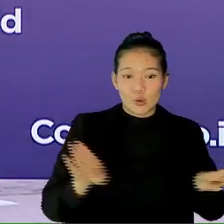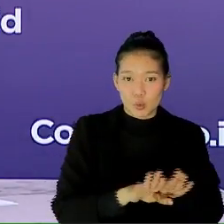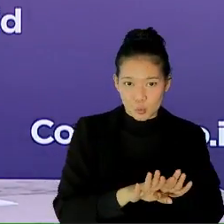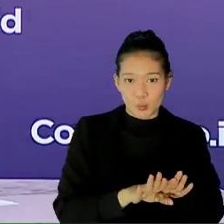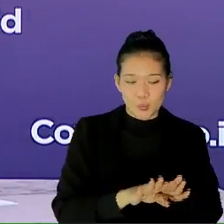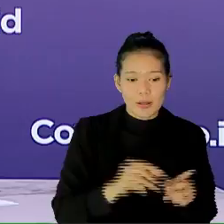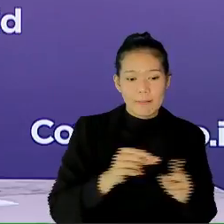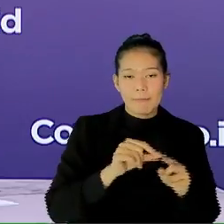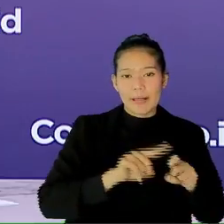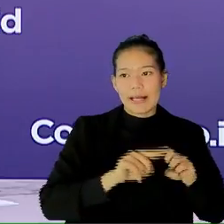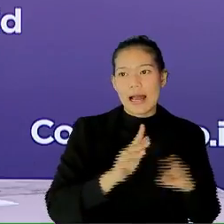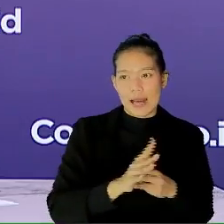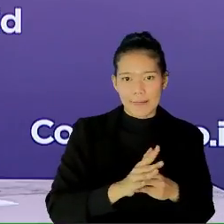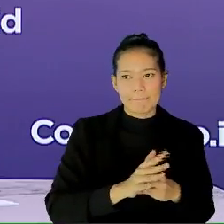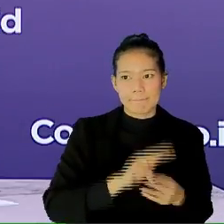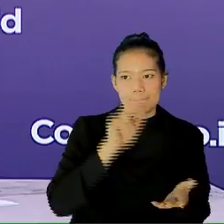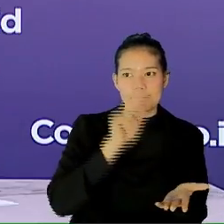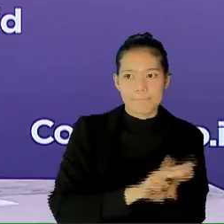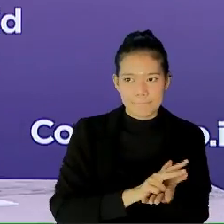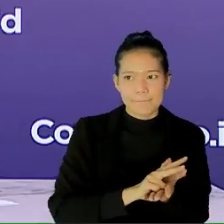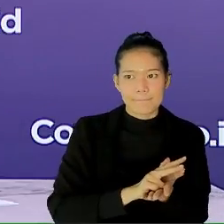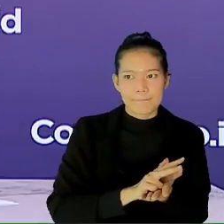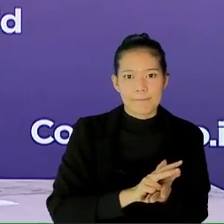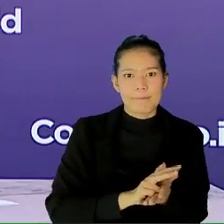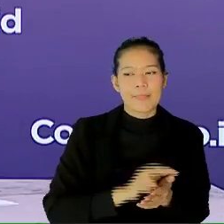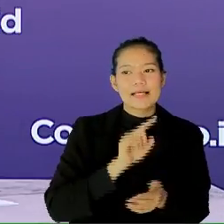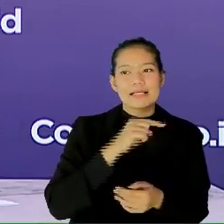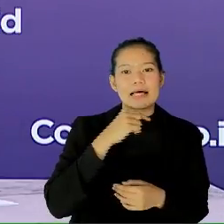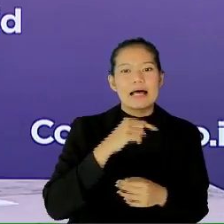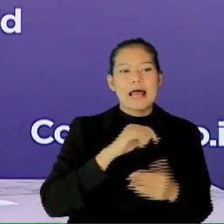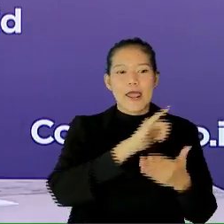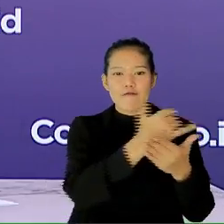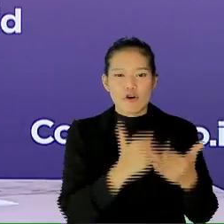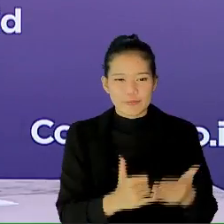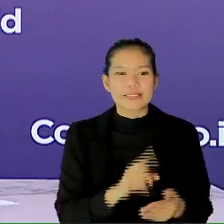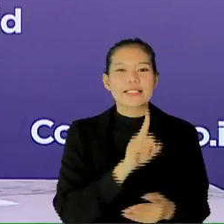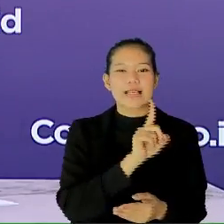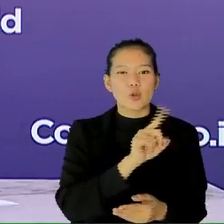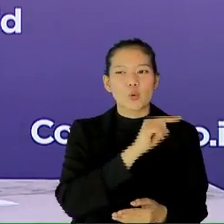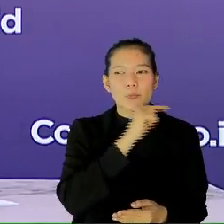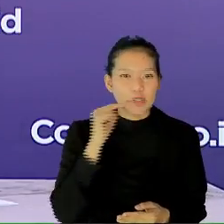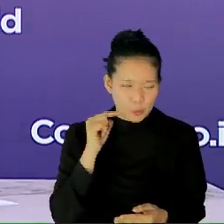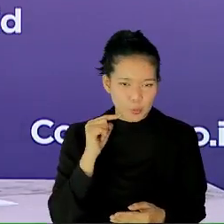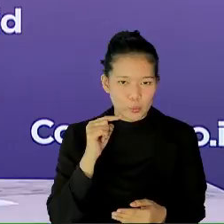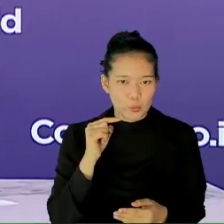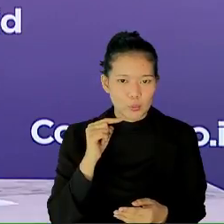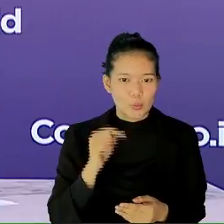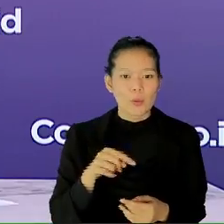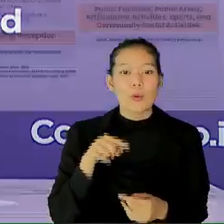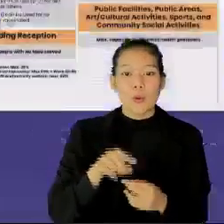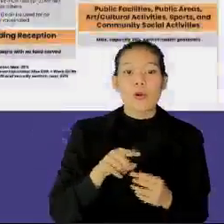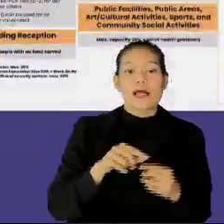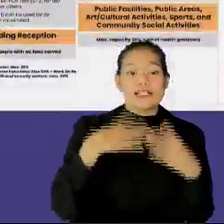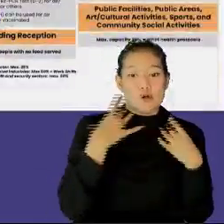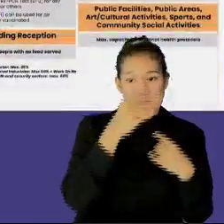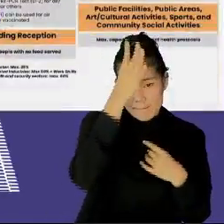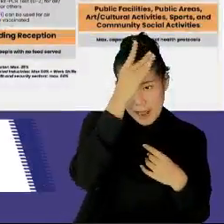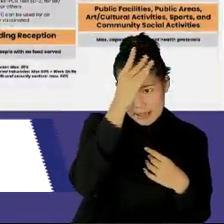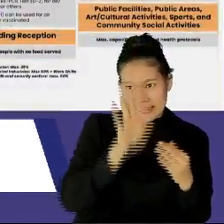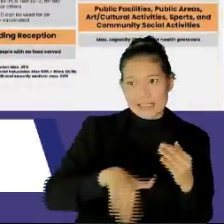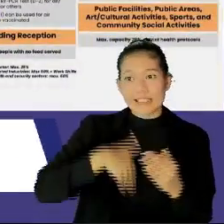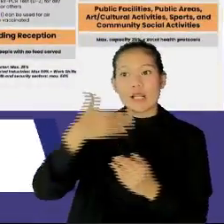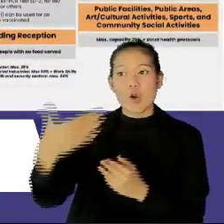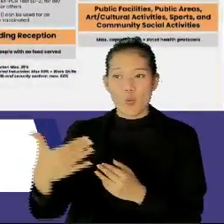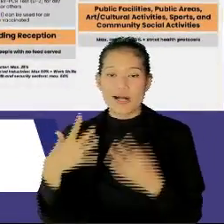Java Bali region will be carried out once a week, while the PPKM in Sumatra, Kalimantan,